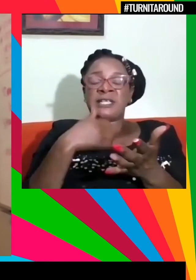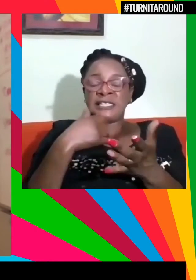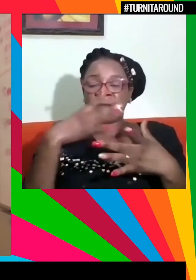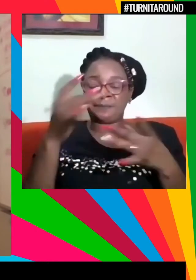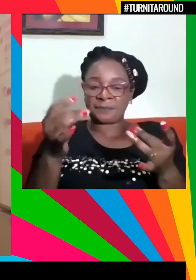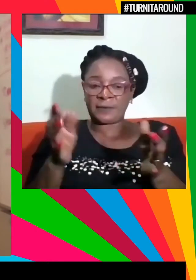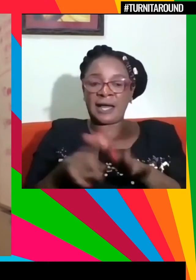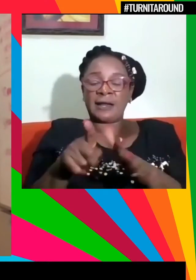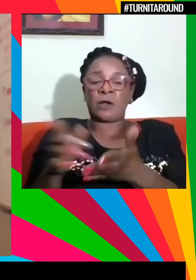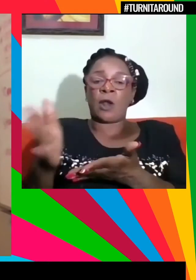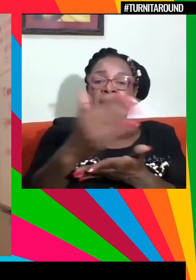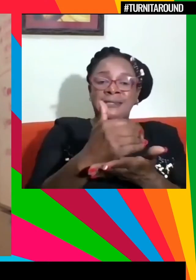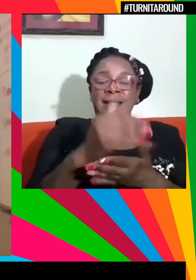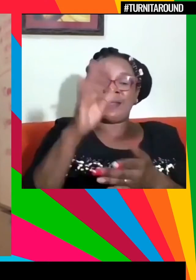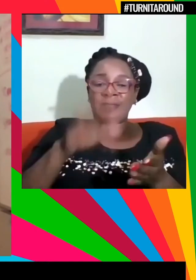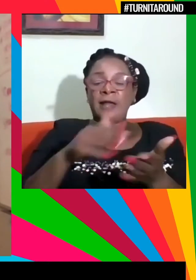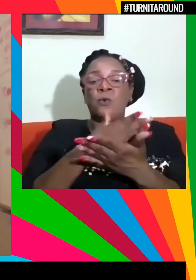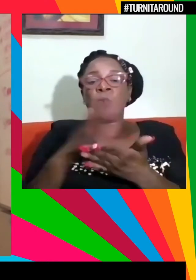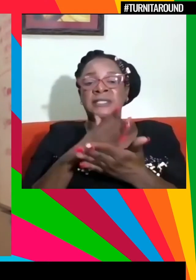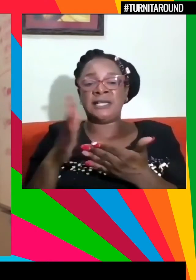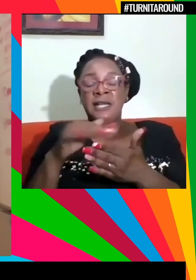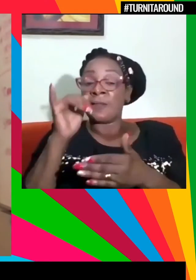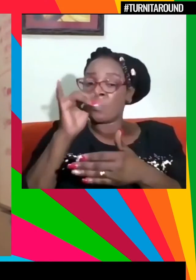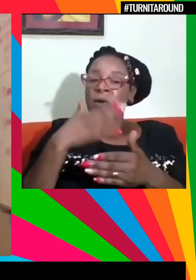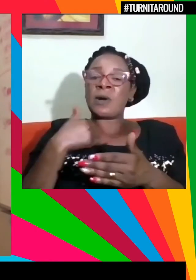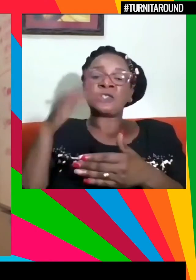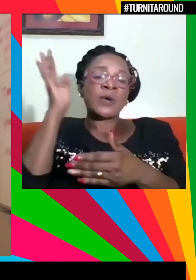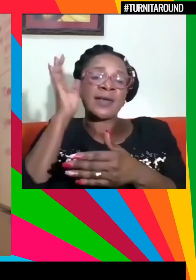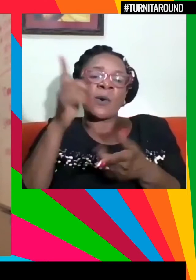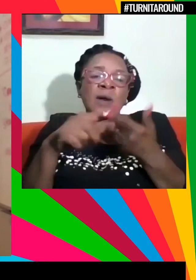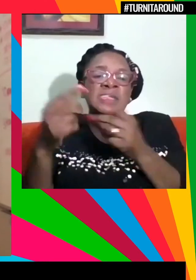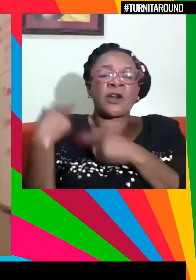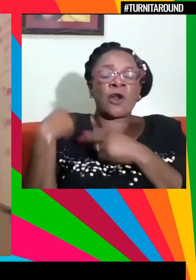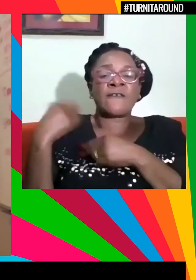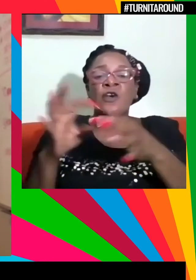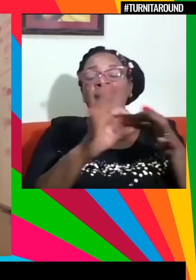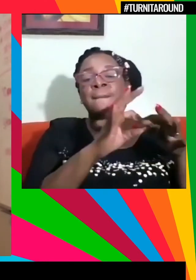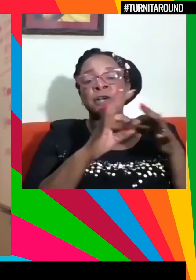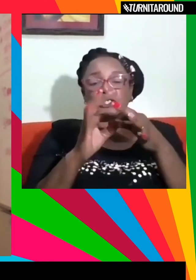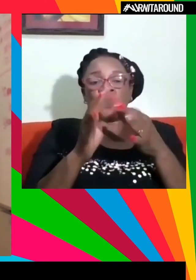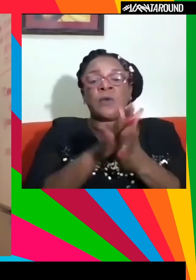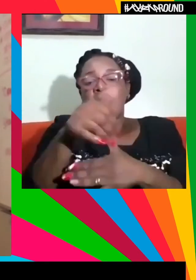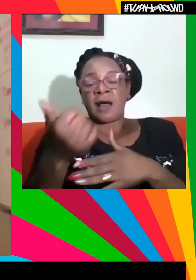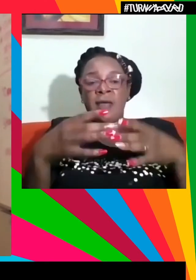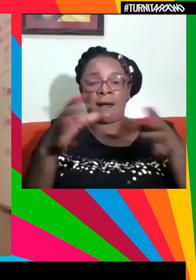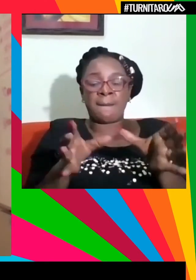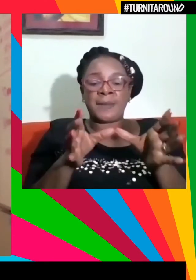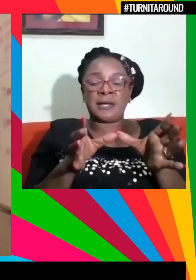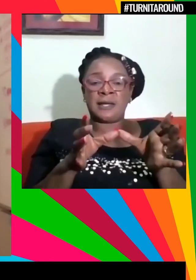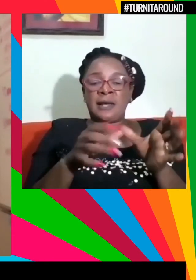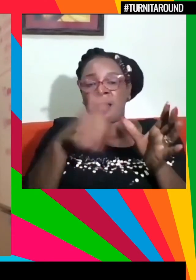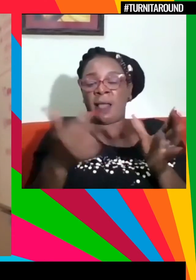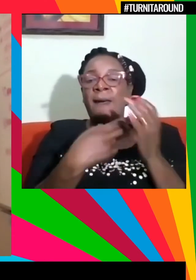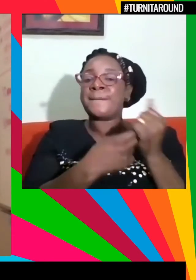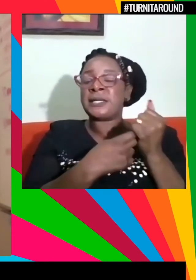wasted. And so I'd love to hear kind of what is the role of collaboration with other companies and other